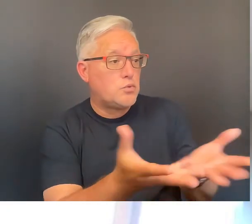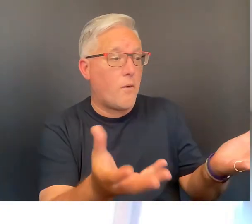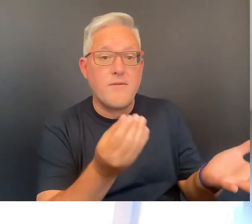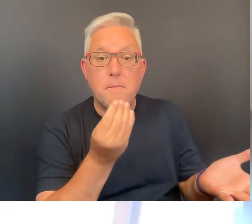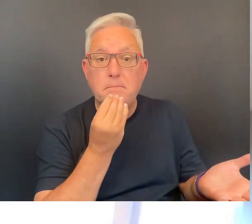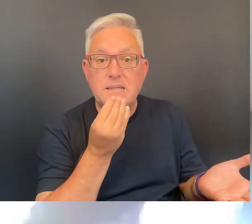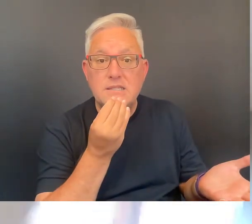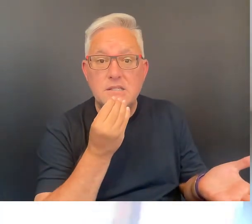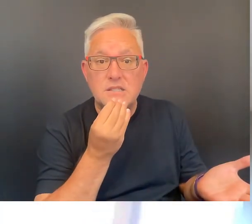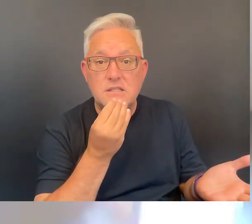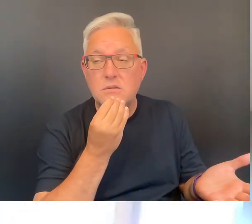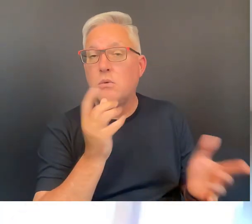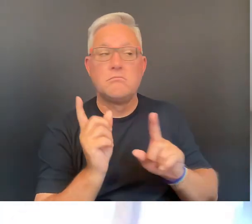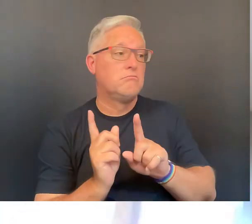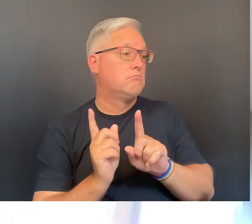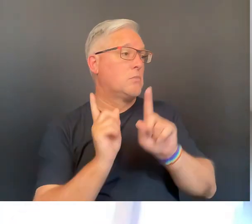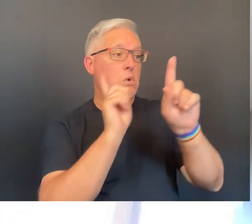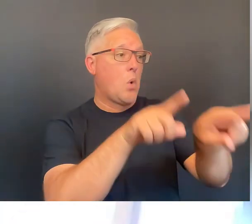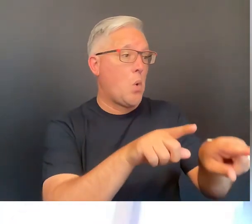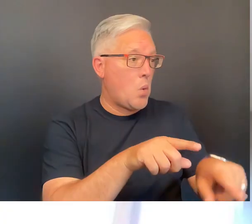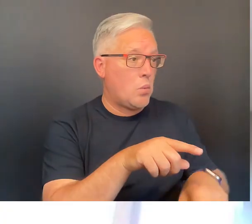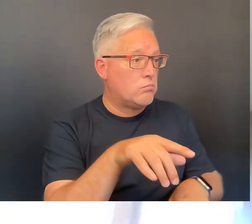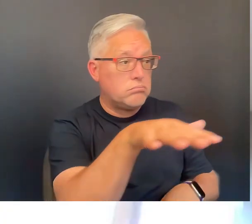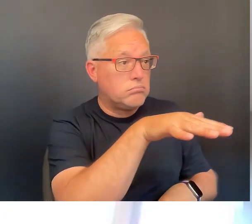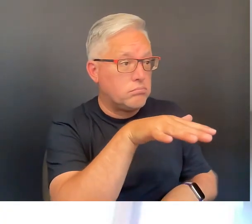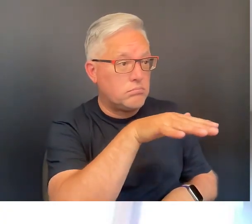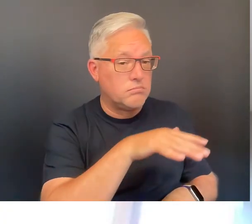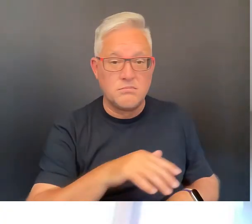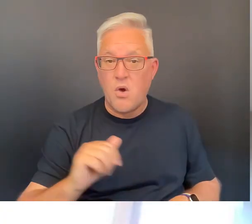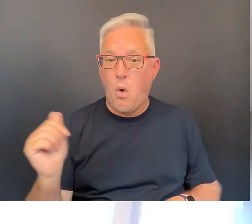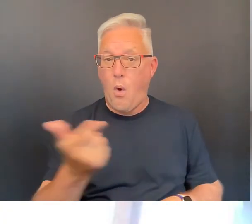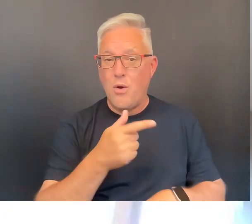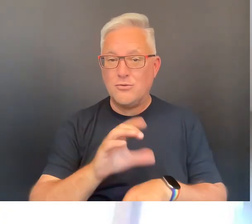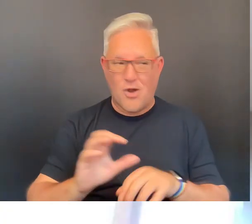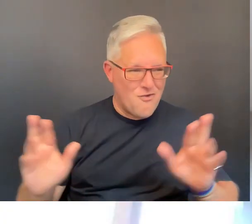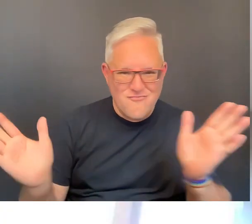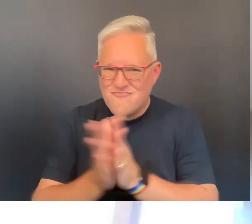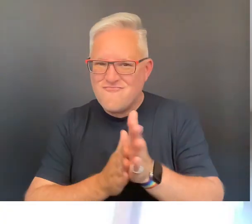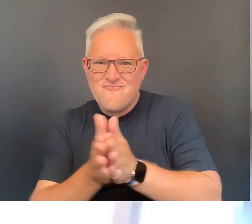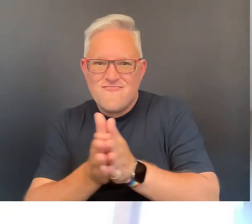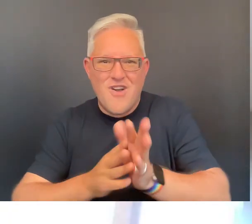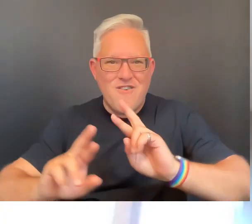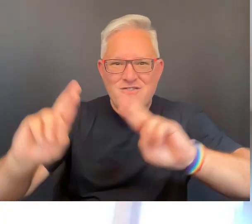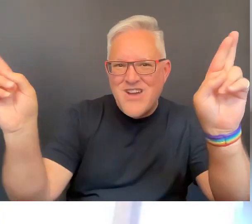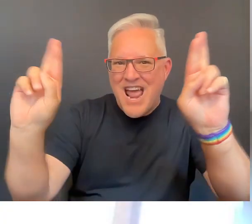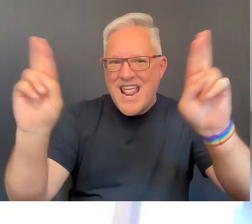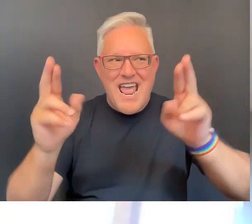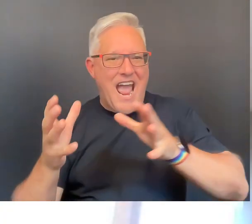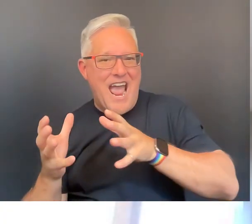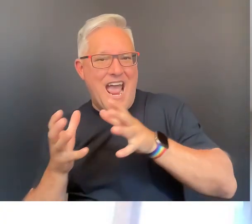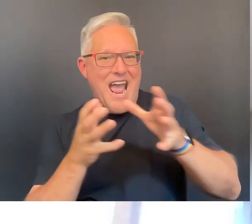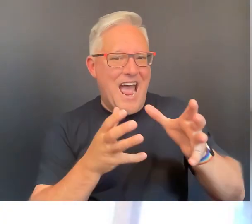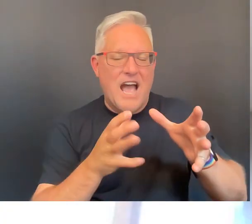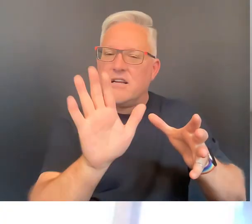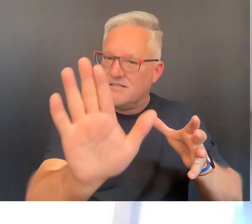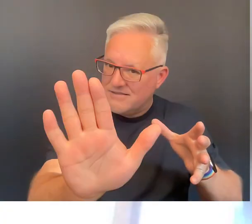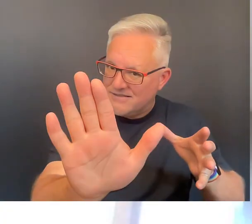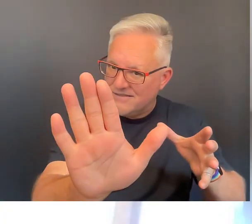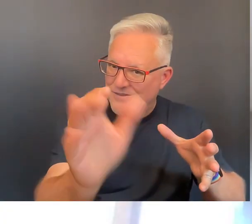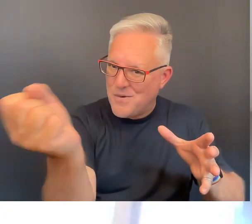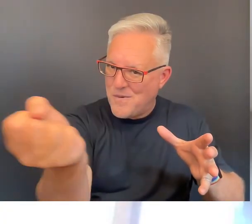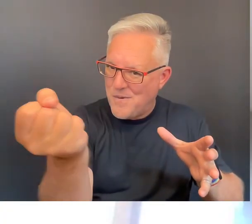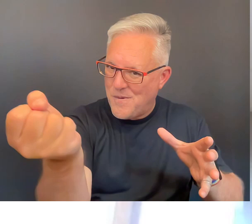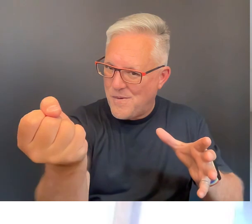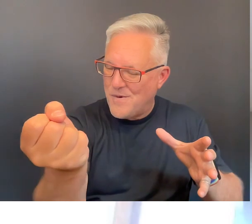meal, or if you're going to go somewhere, everybody's like ready. Oh, yes, we're ready. But you're really not